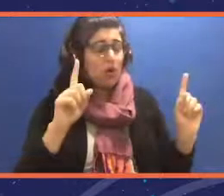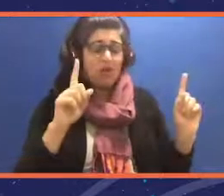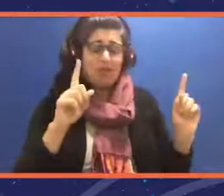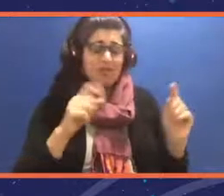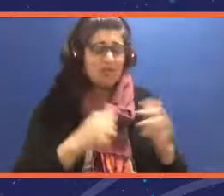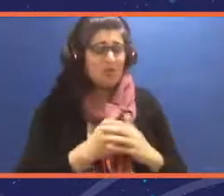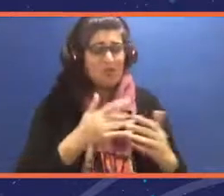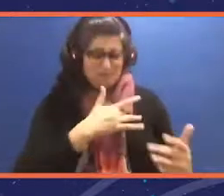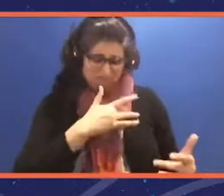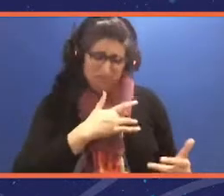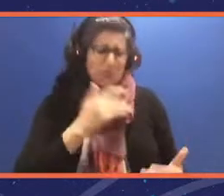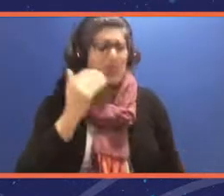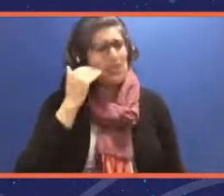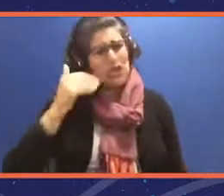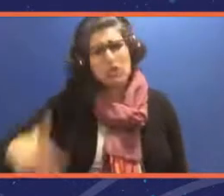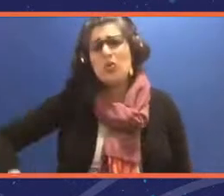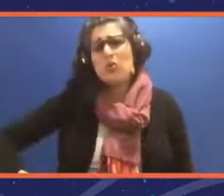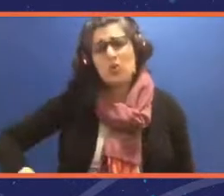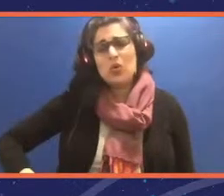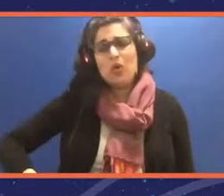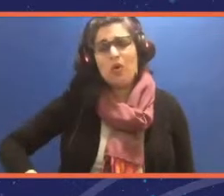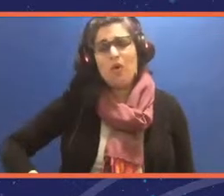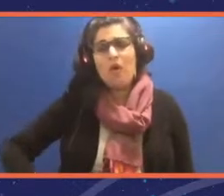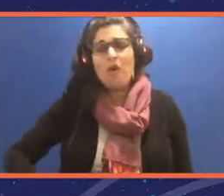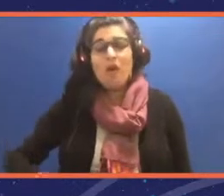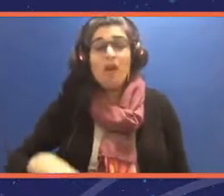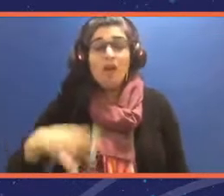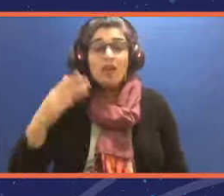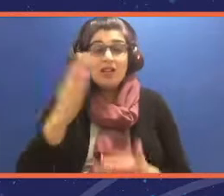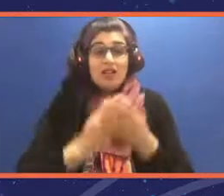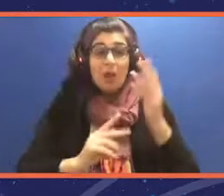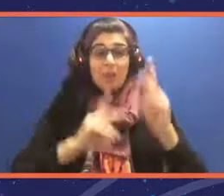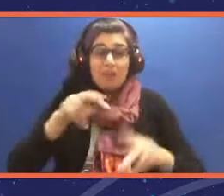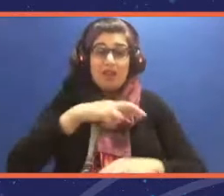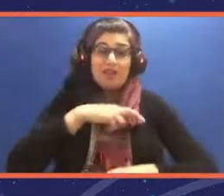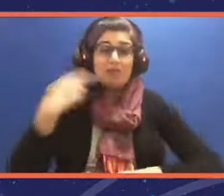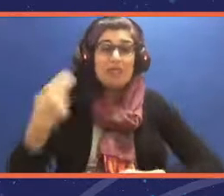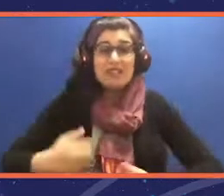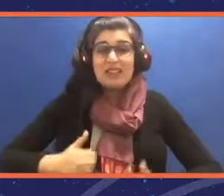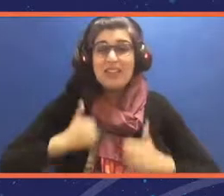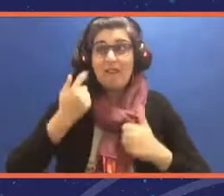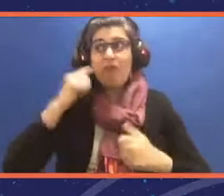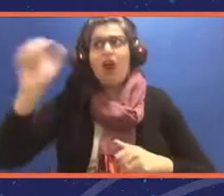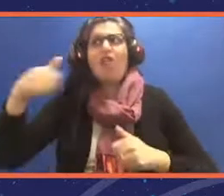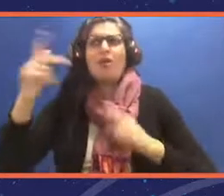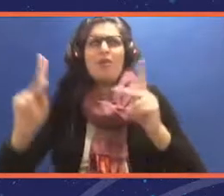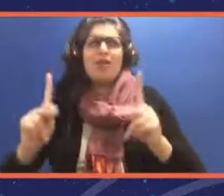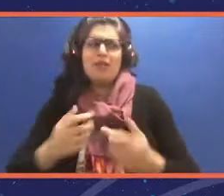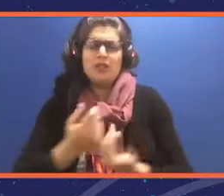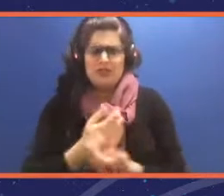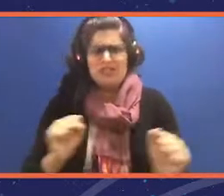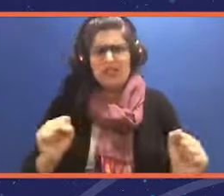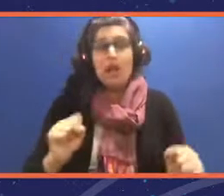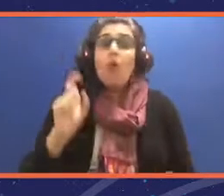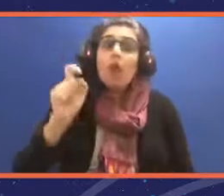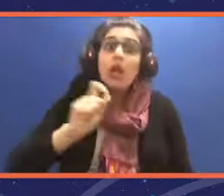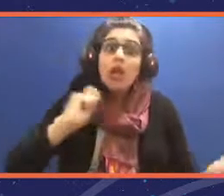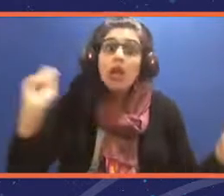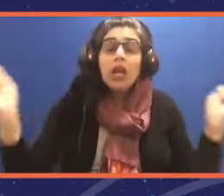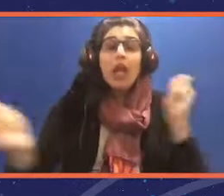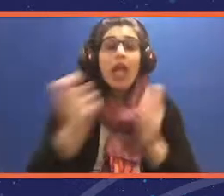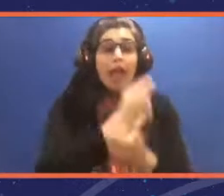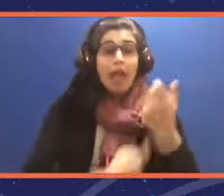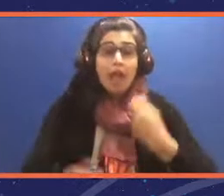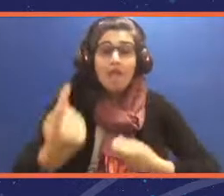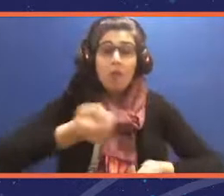ways to explain why some people had to risk their lives so others could stay at home safely. We needed change, a place where everyone's right